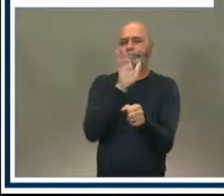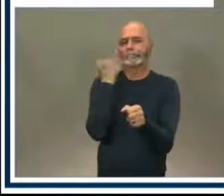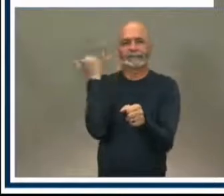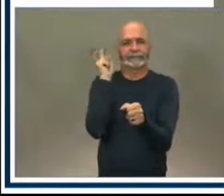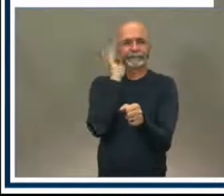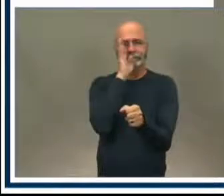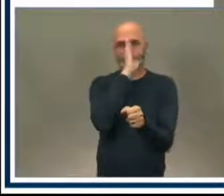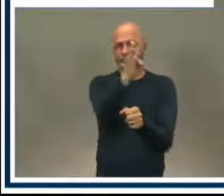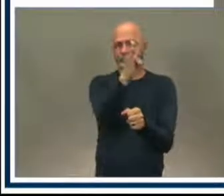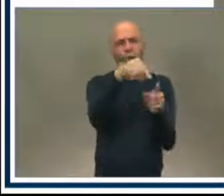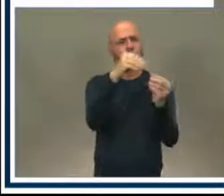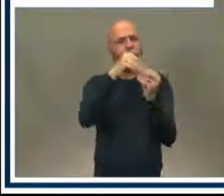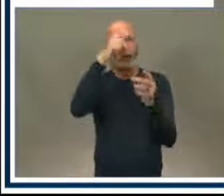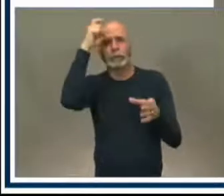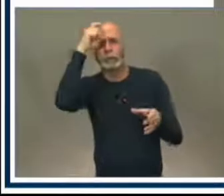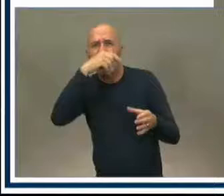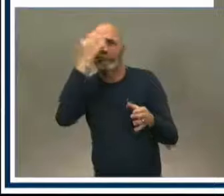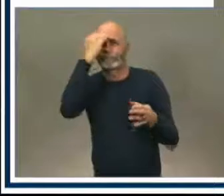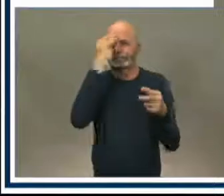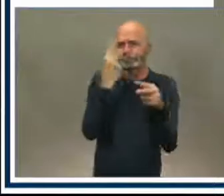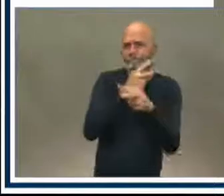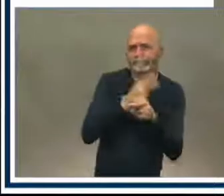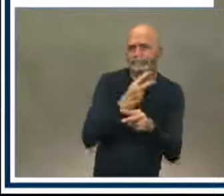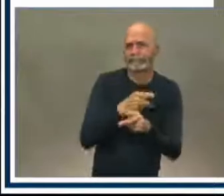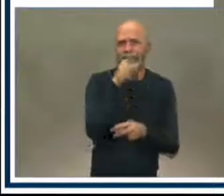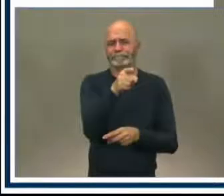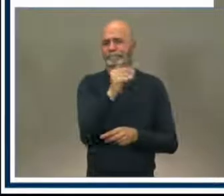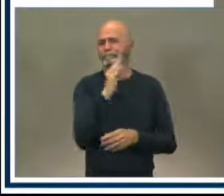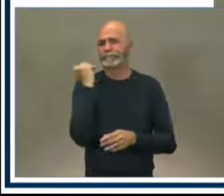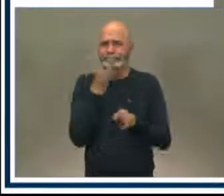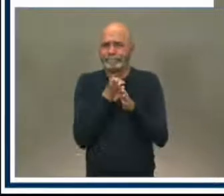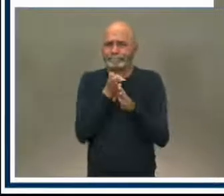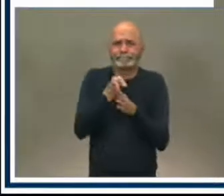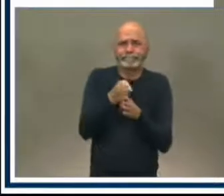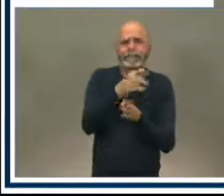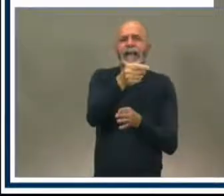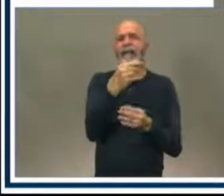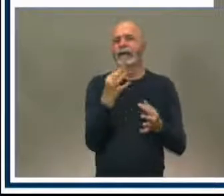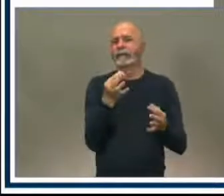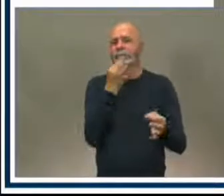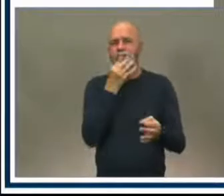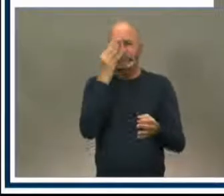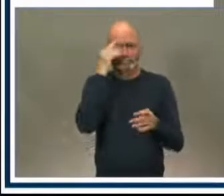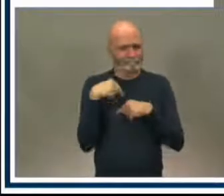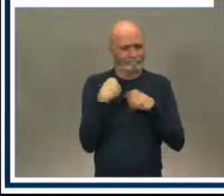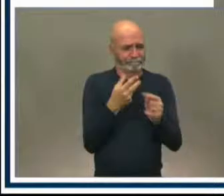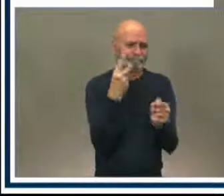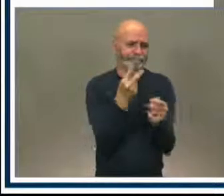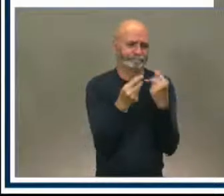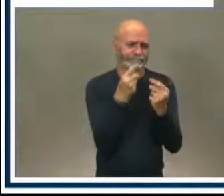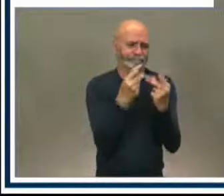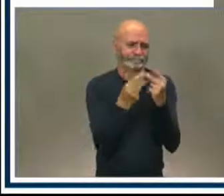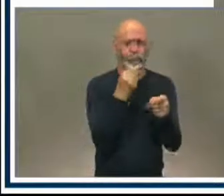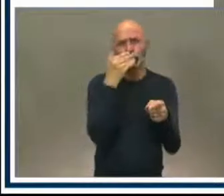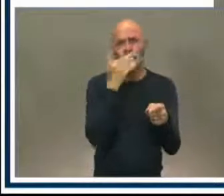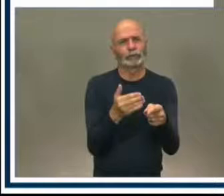Nova Scotia. Pharmacies have been a foundation of our overall vaccine program. And if not for them, we would not be in the position we